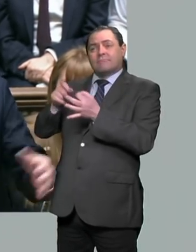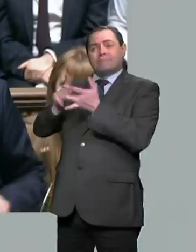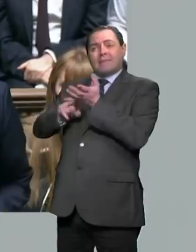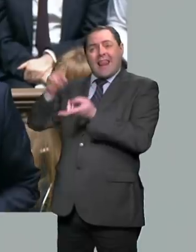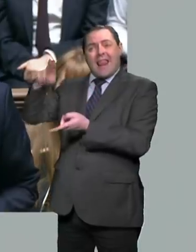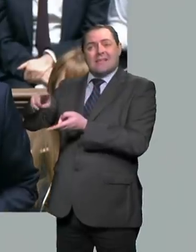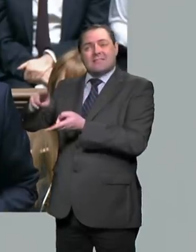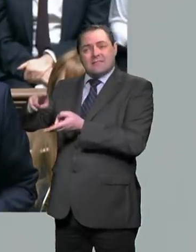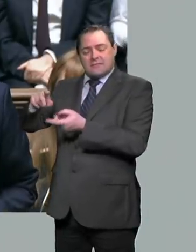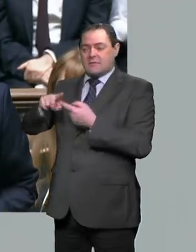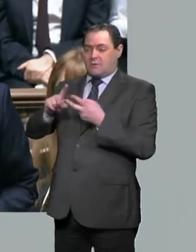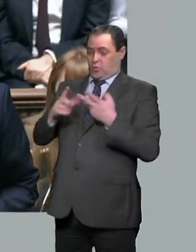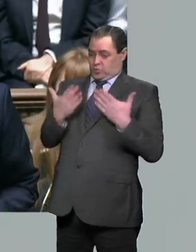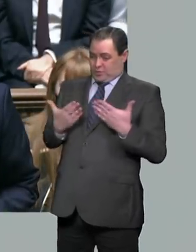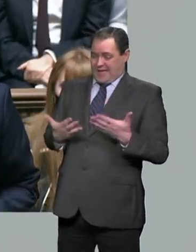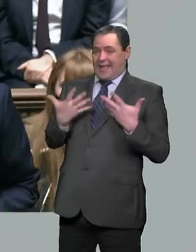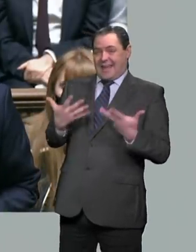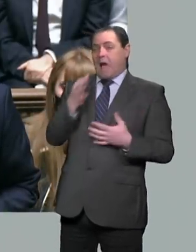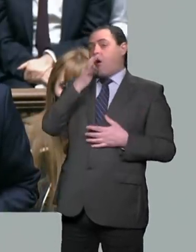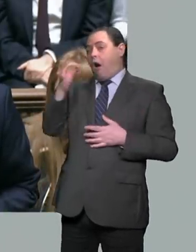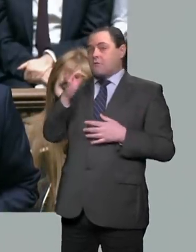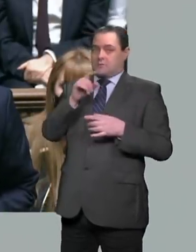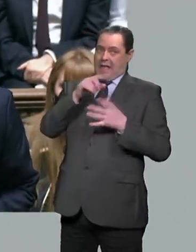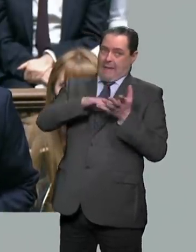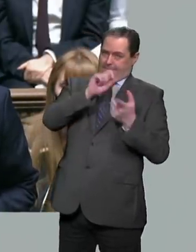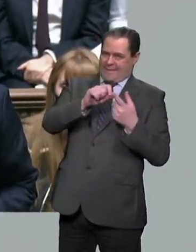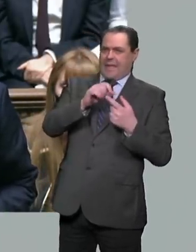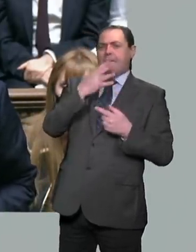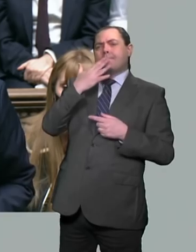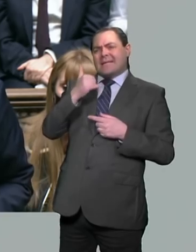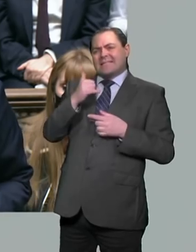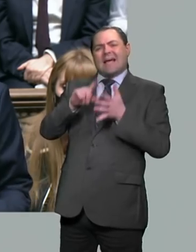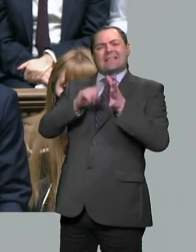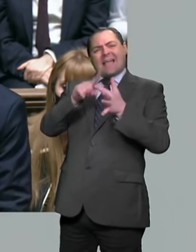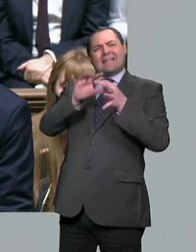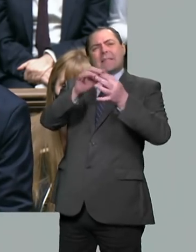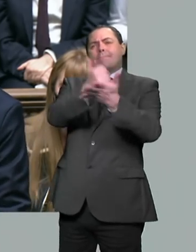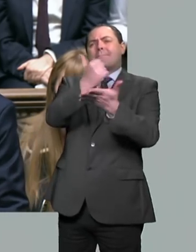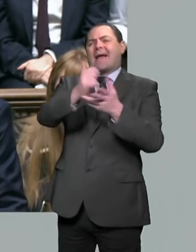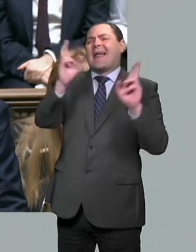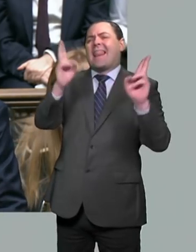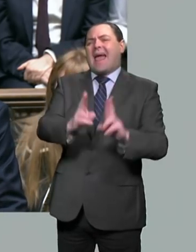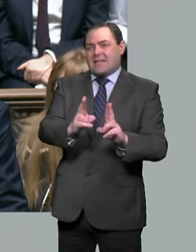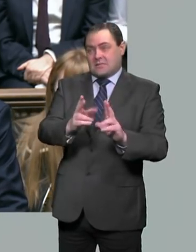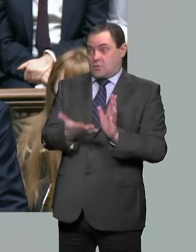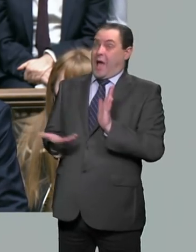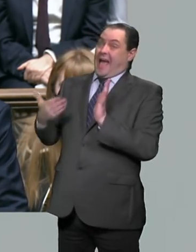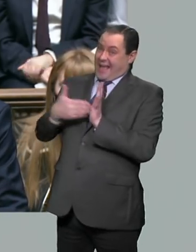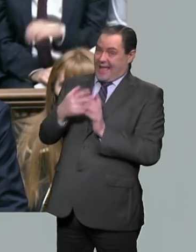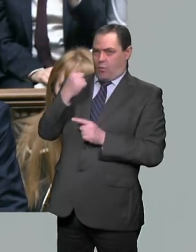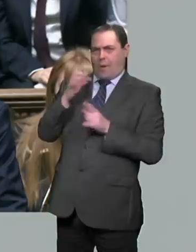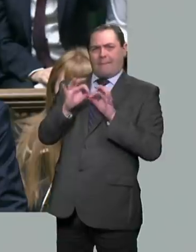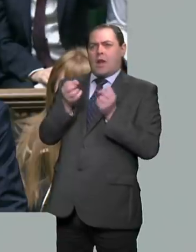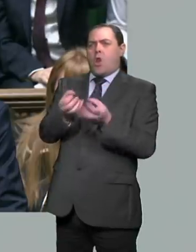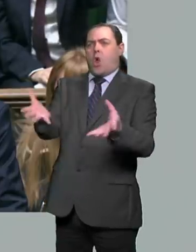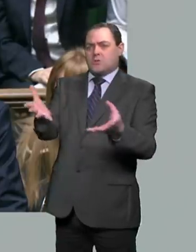Today, he's ordering his troops to vote for tax cuts for banks. As a result, the country is missing out on another £1 billion